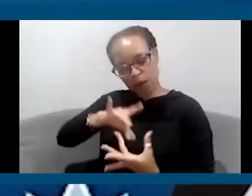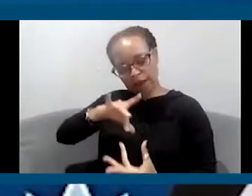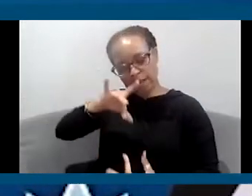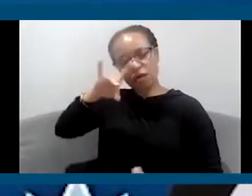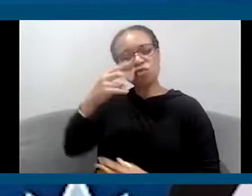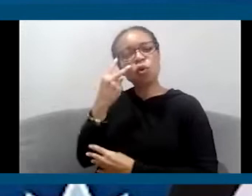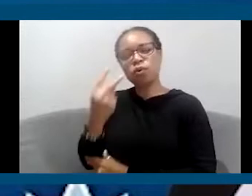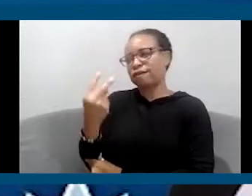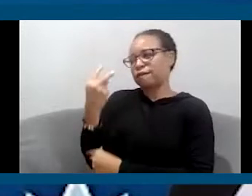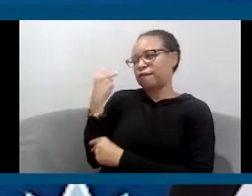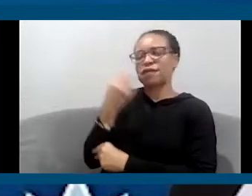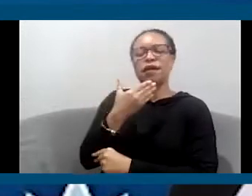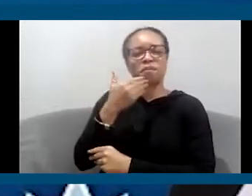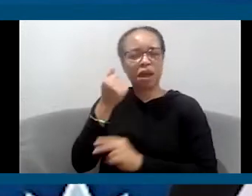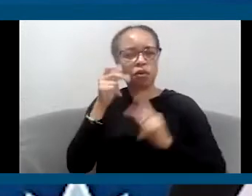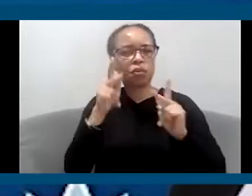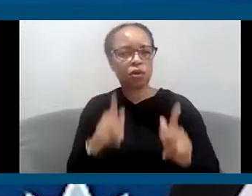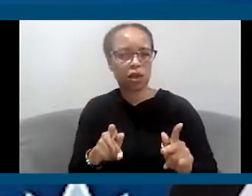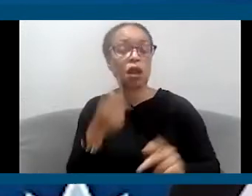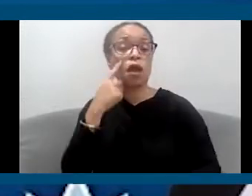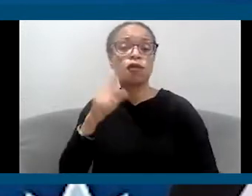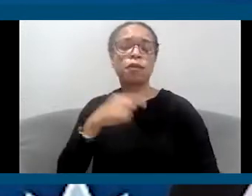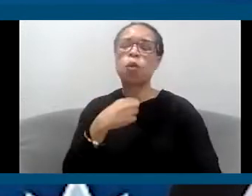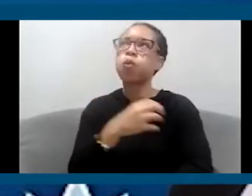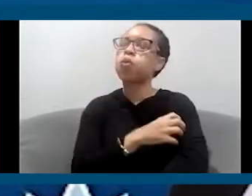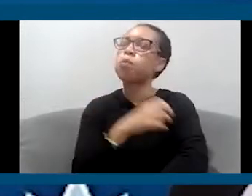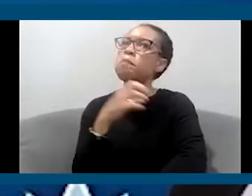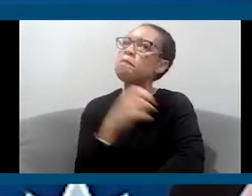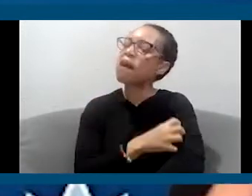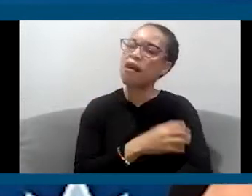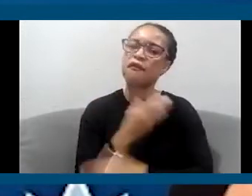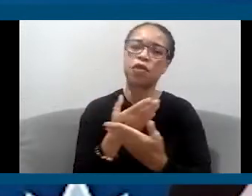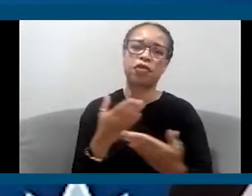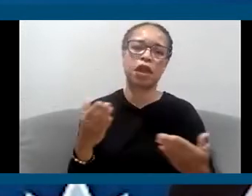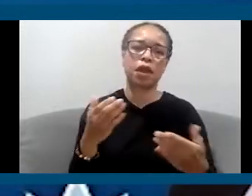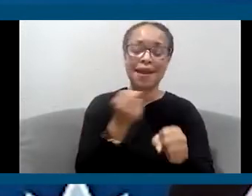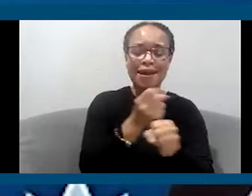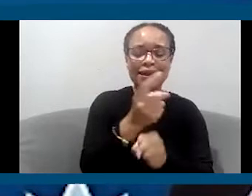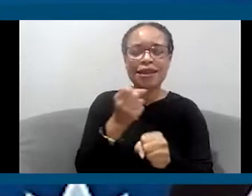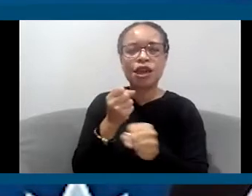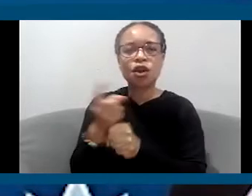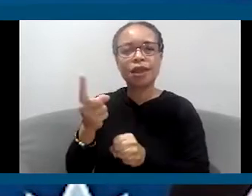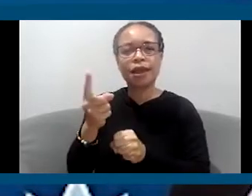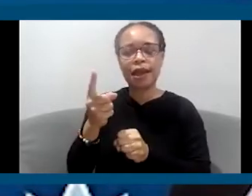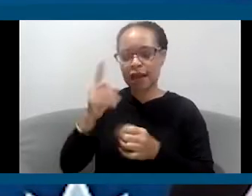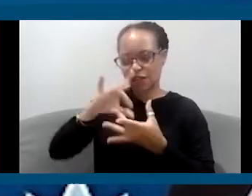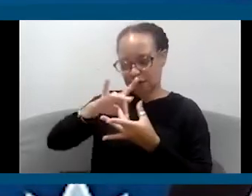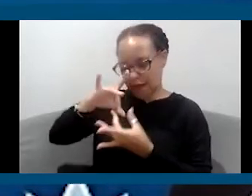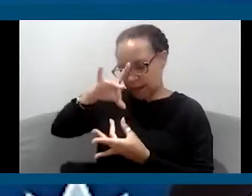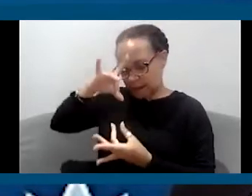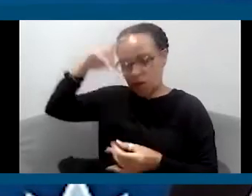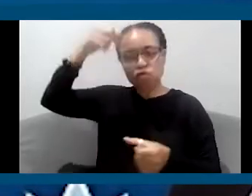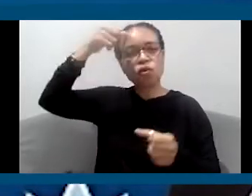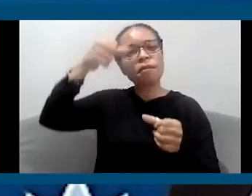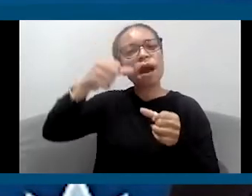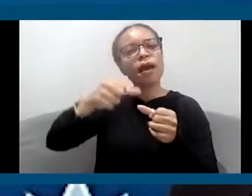person. And for me, that it's a powerful thing. Just every year, spiritual reminder about what we have